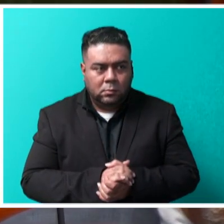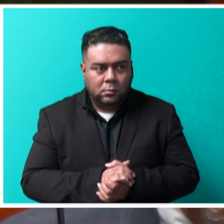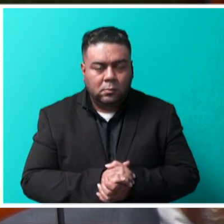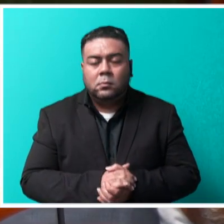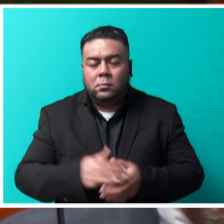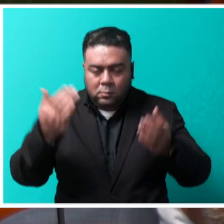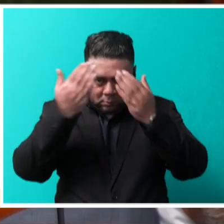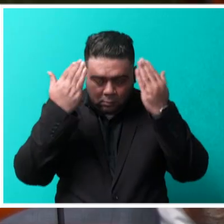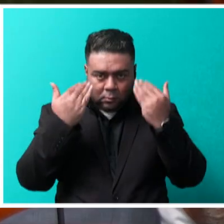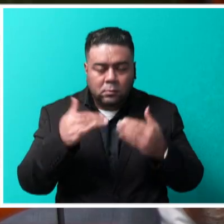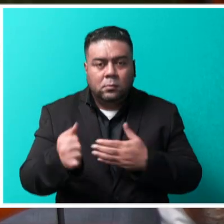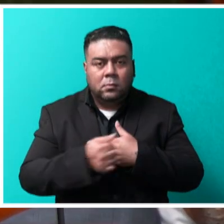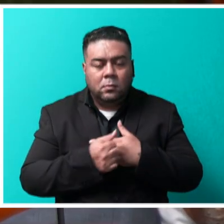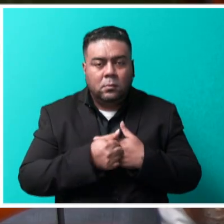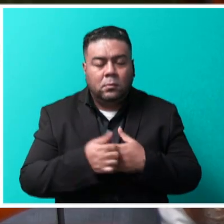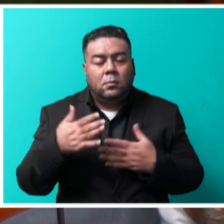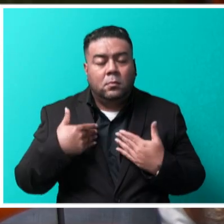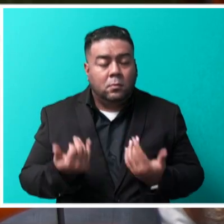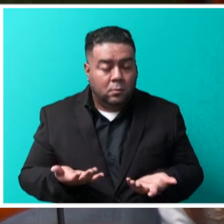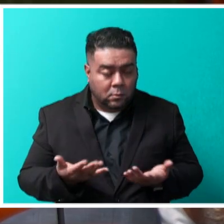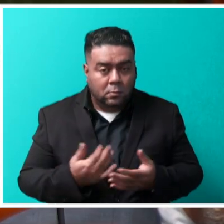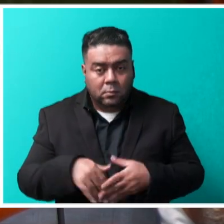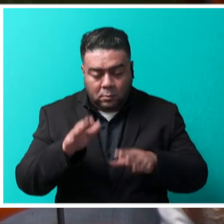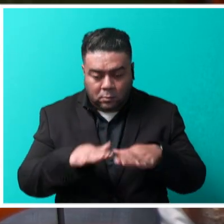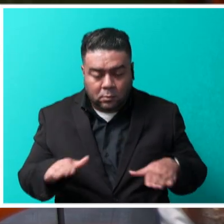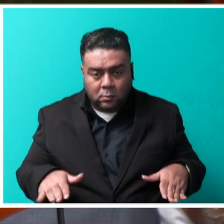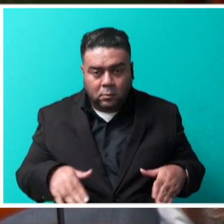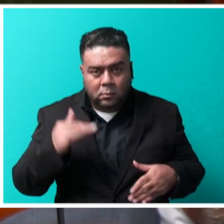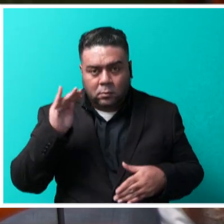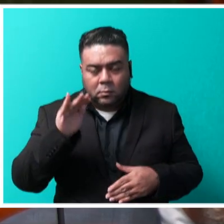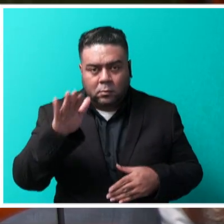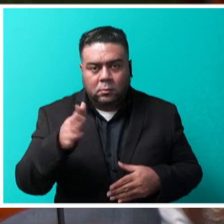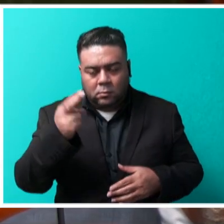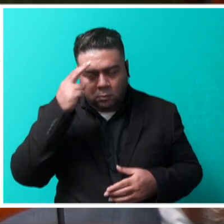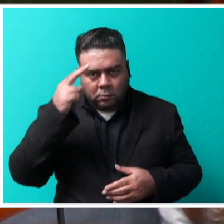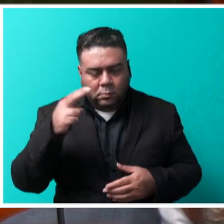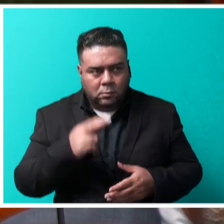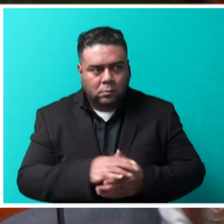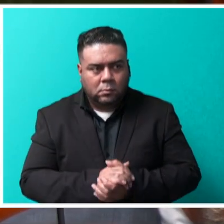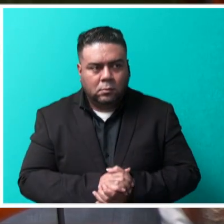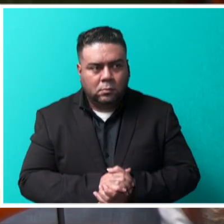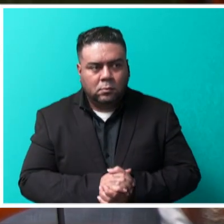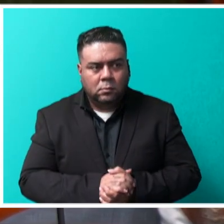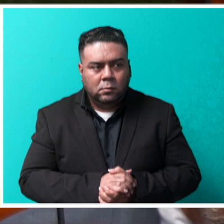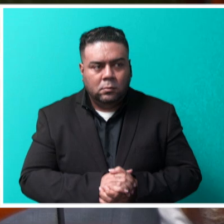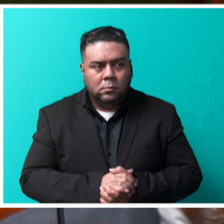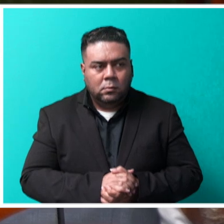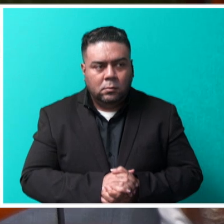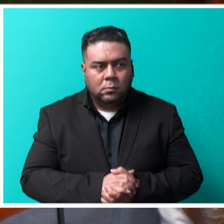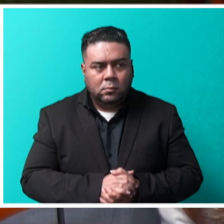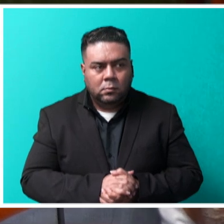Mr. Speaker, the safety and well-being of our children dictate the future of our nation. To address the persistent challenge of child abuse